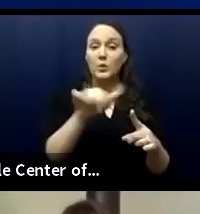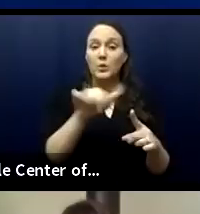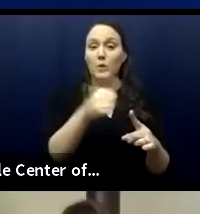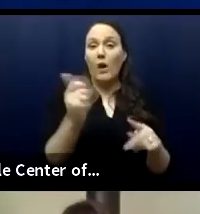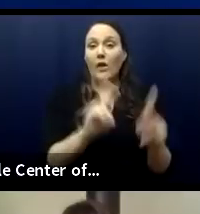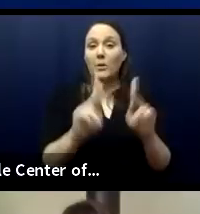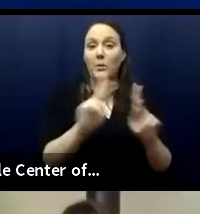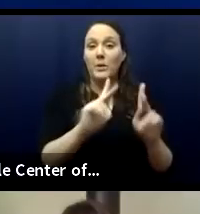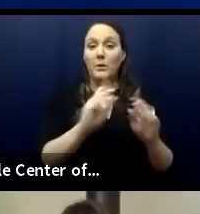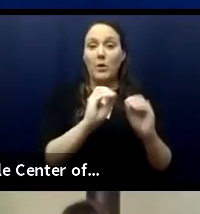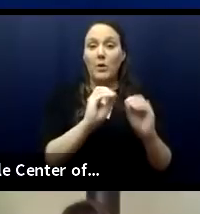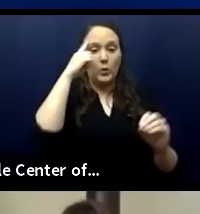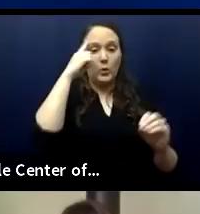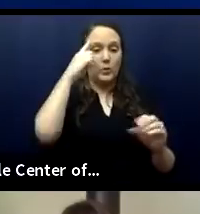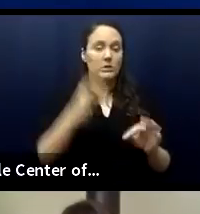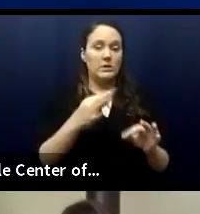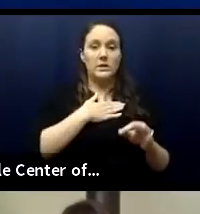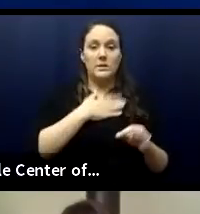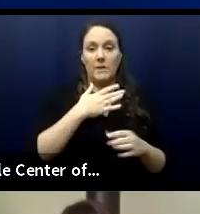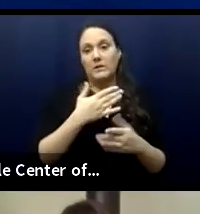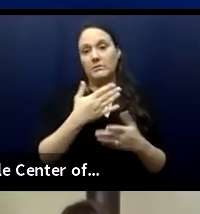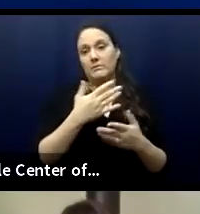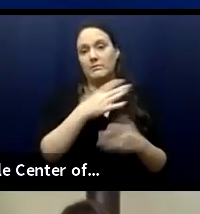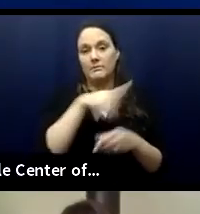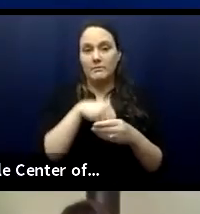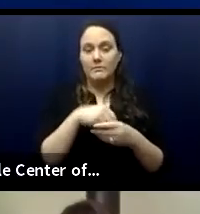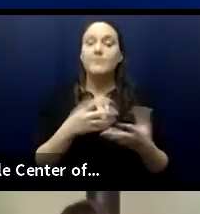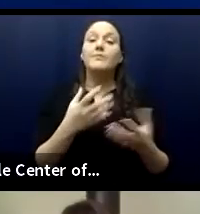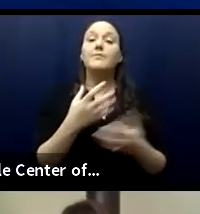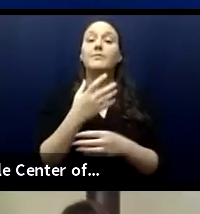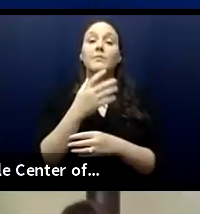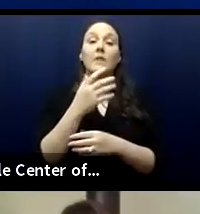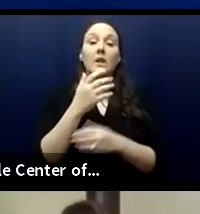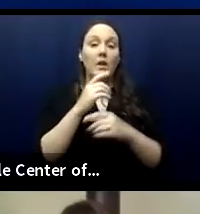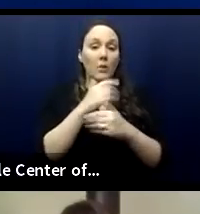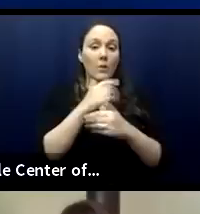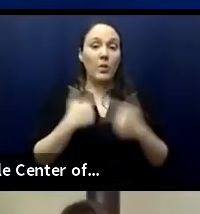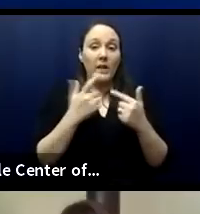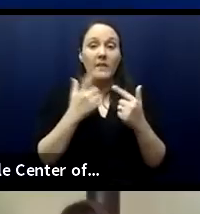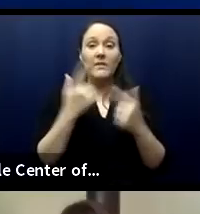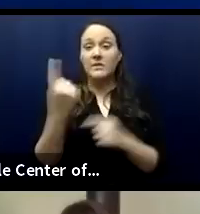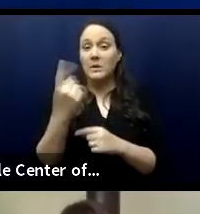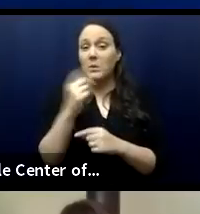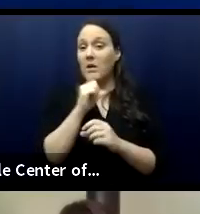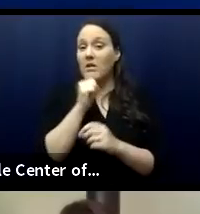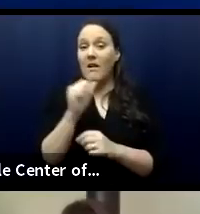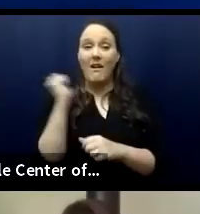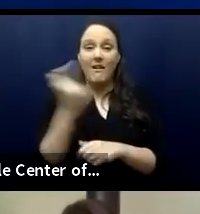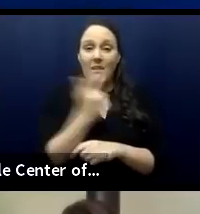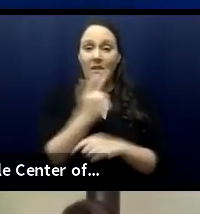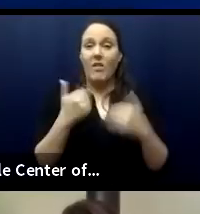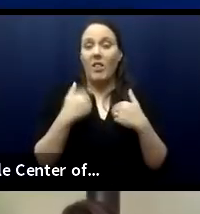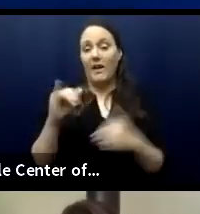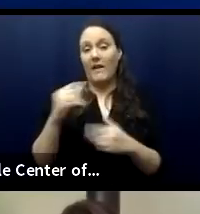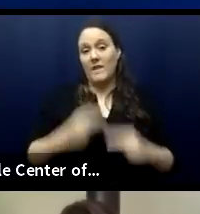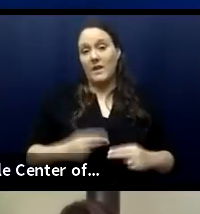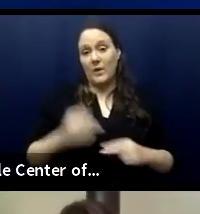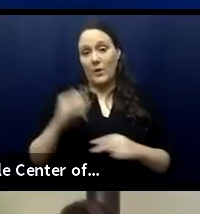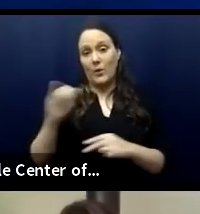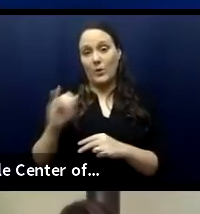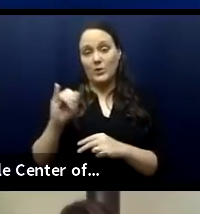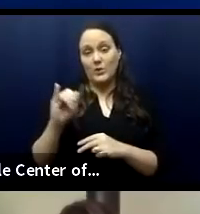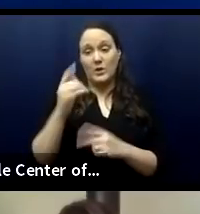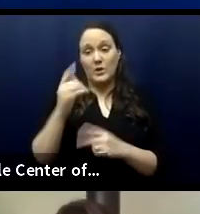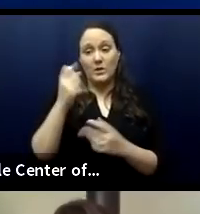in my decision. We live in a state where there is no guarantee everyone has health insurance, which makes the decision to ignore legally